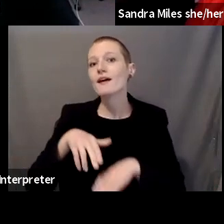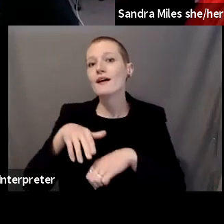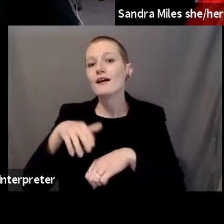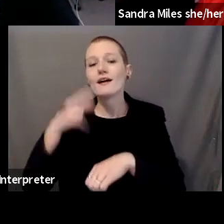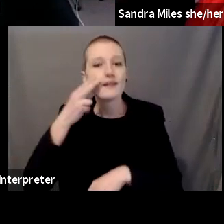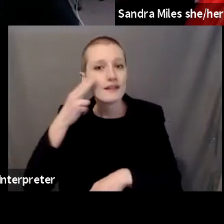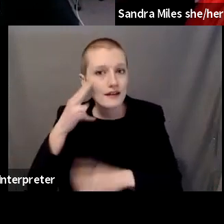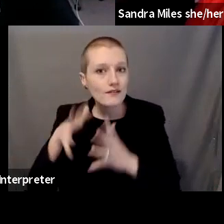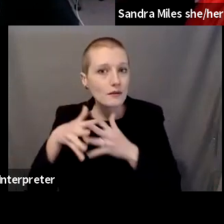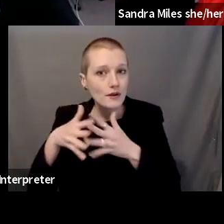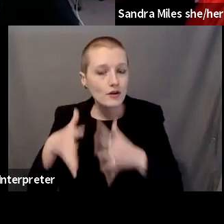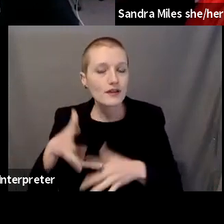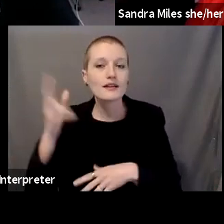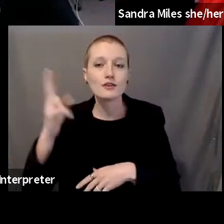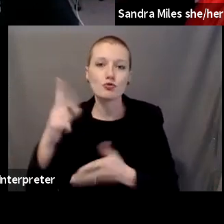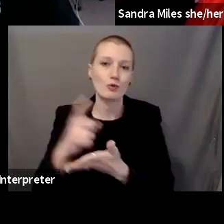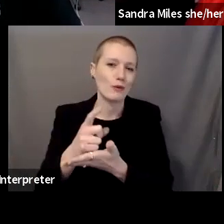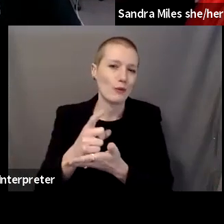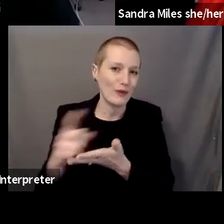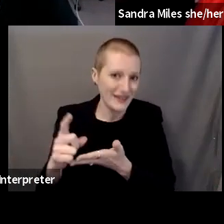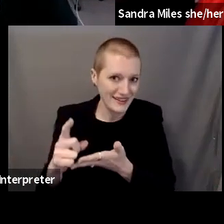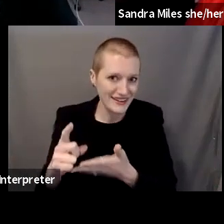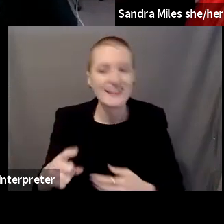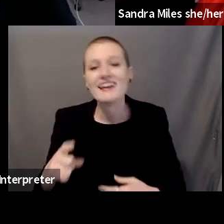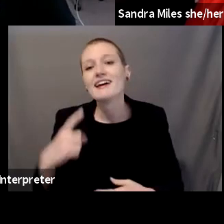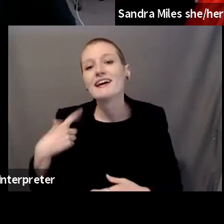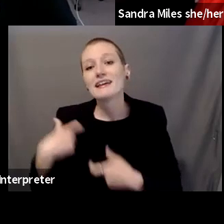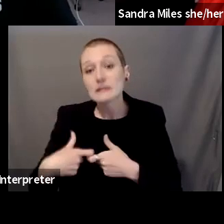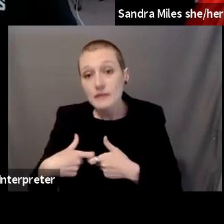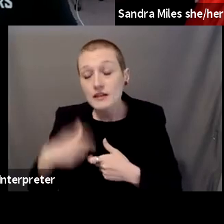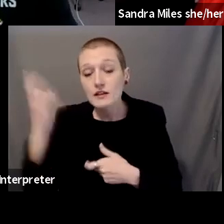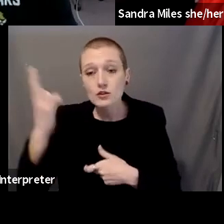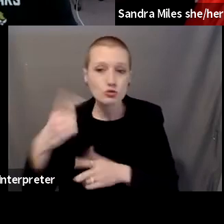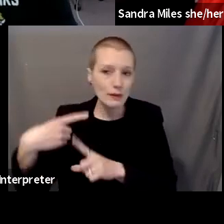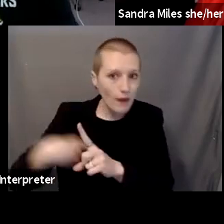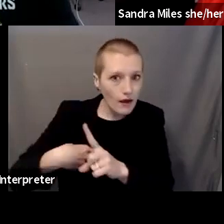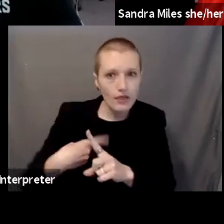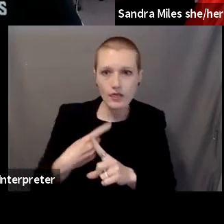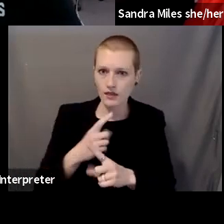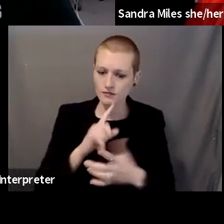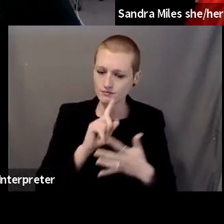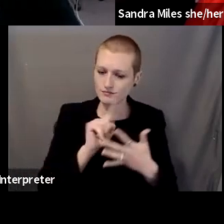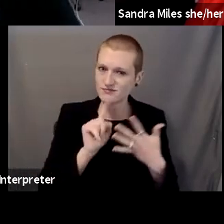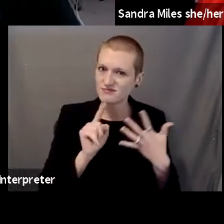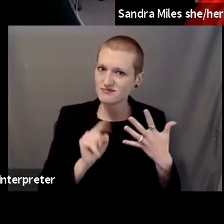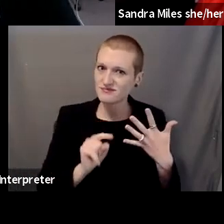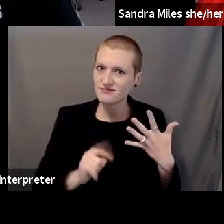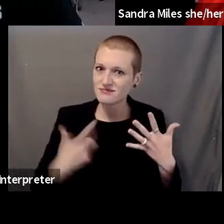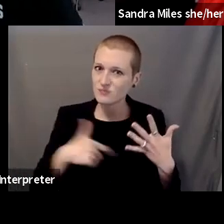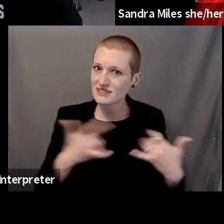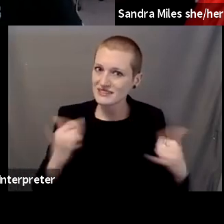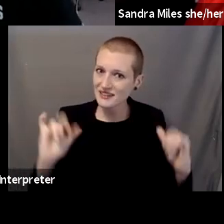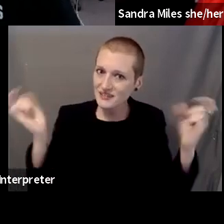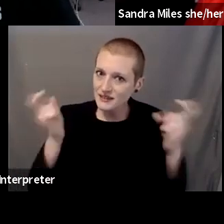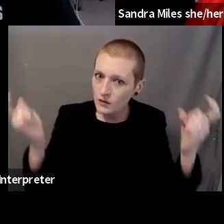know, Hispanic History Month. We have all of these things that we still celebrate. And so we